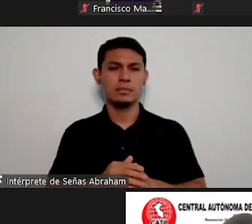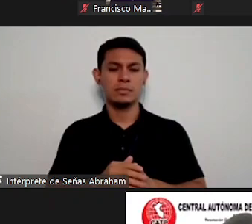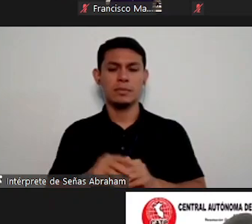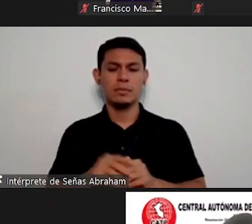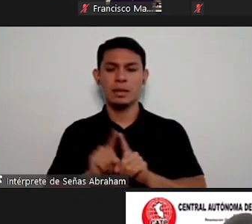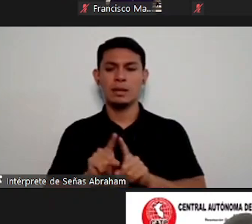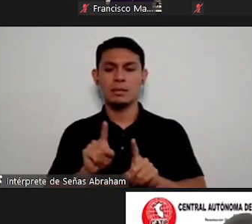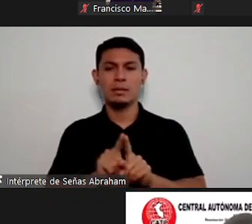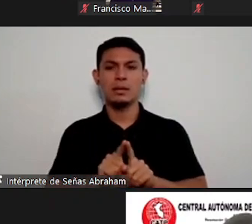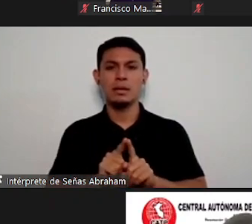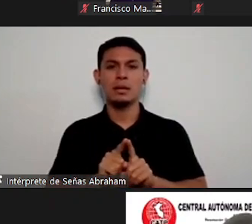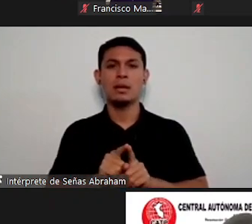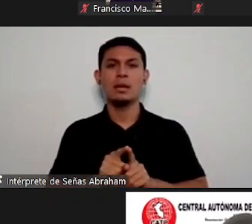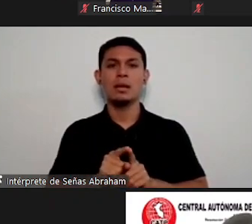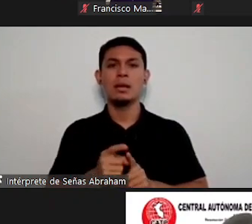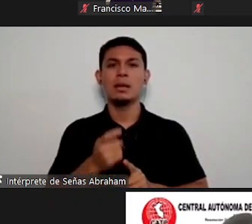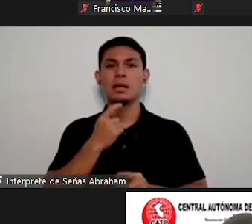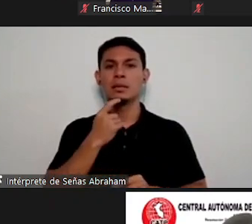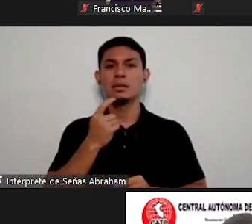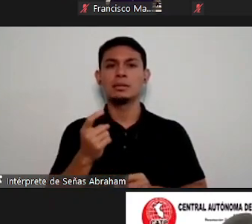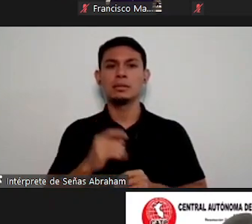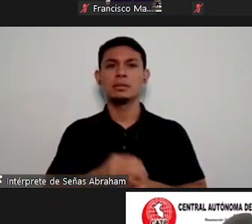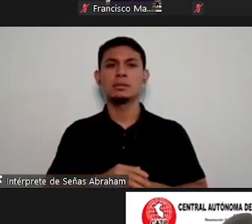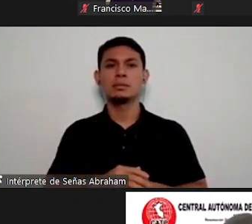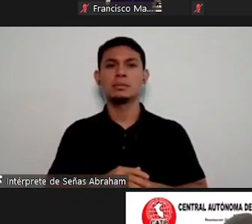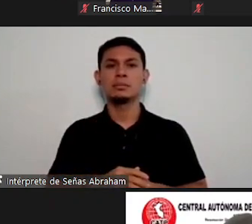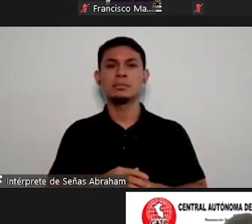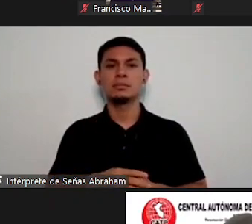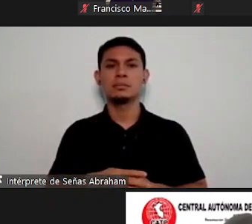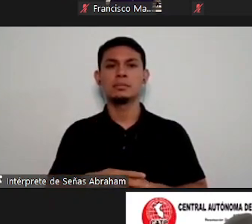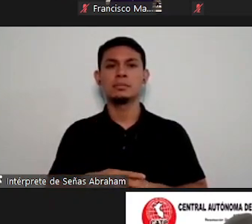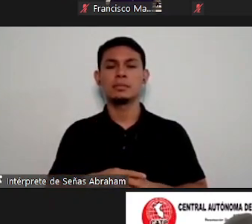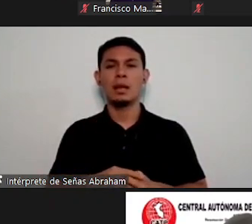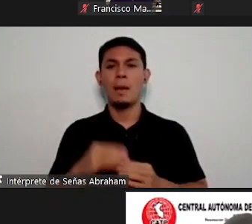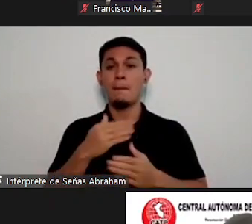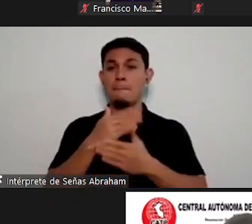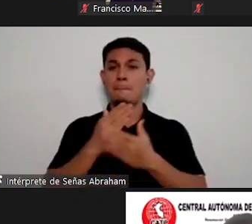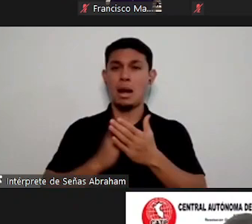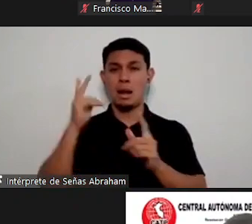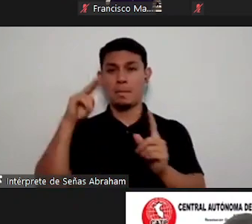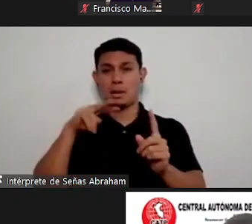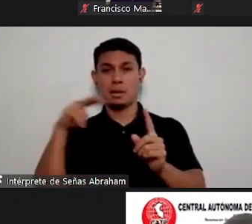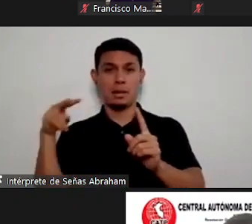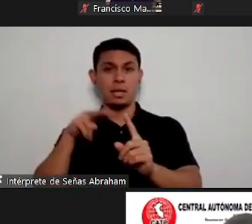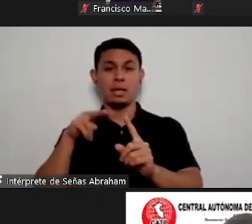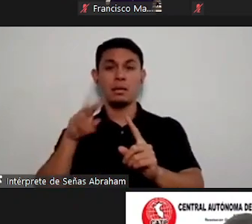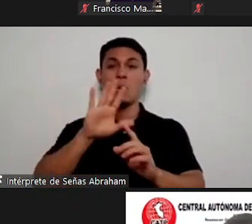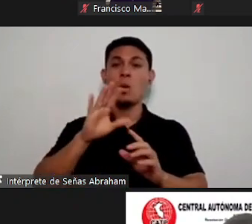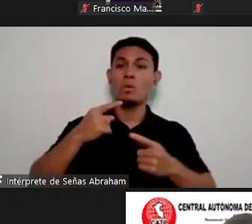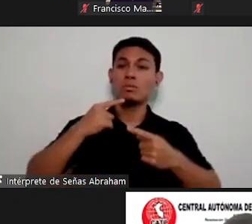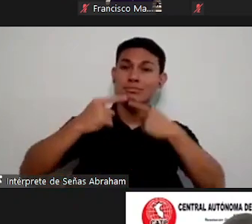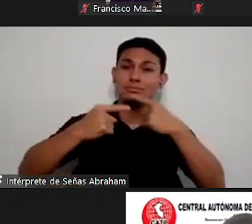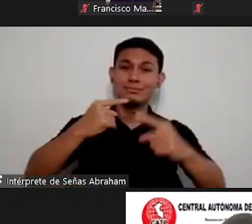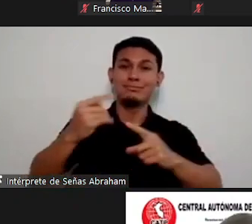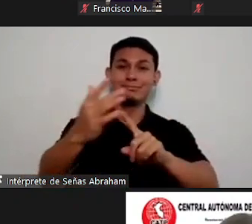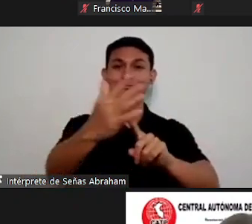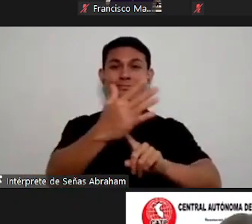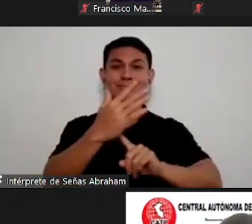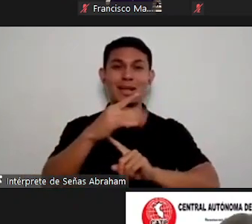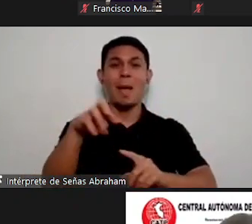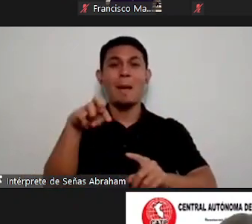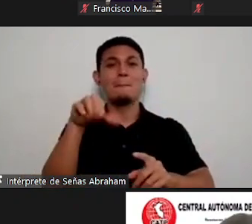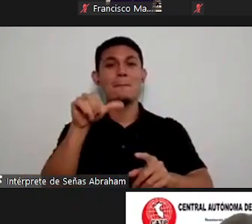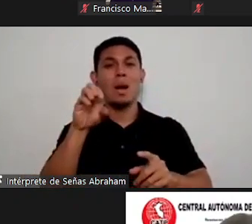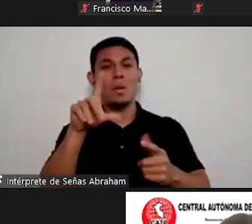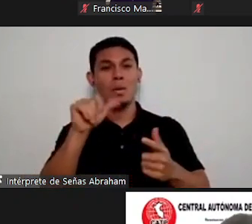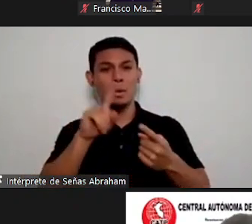aside from that we want to recognize that part of the expectations and the comments that were presented today